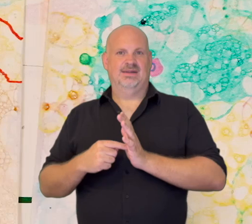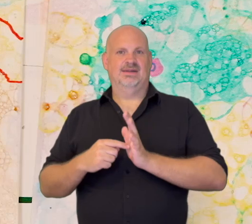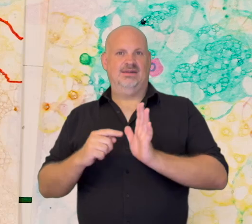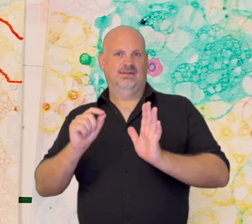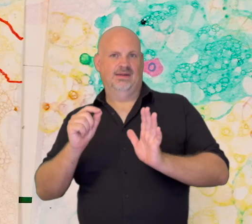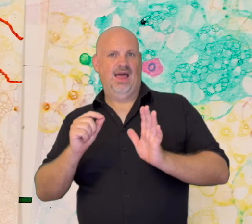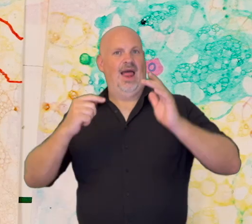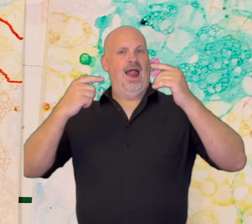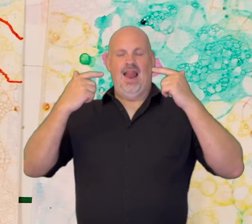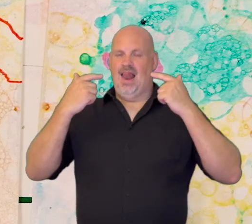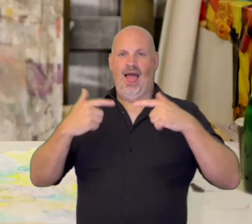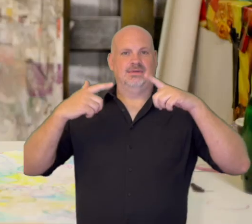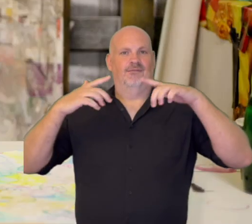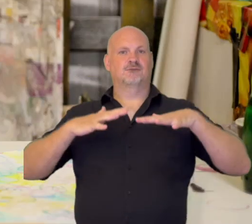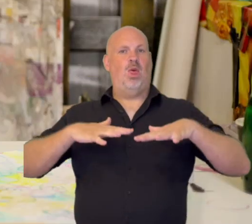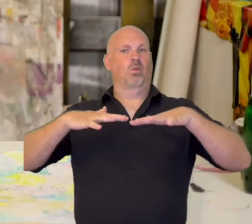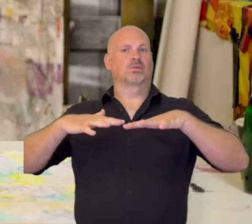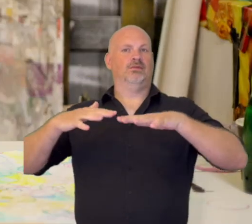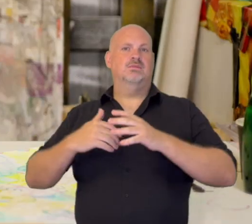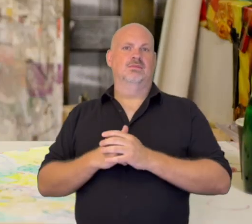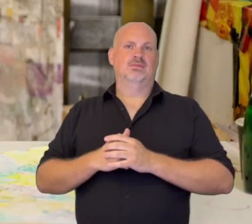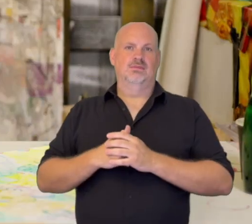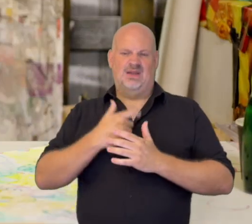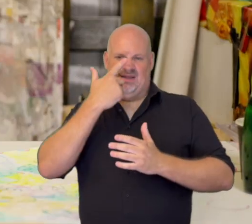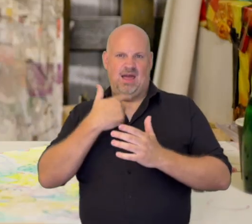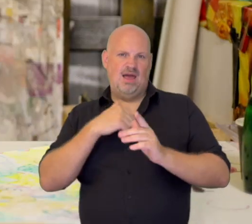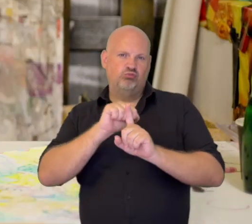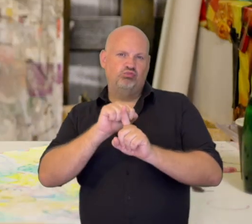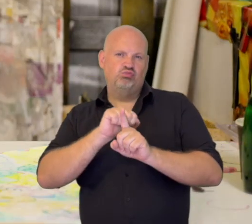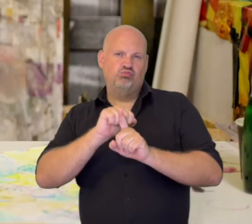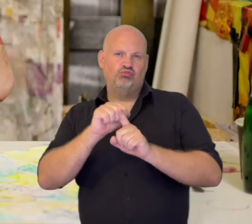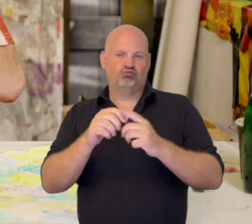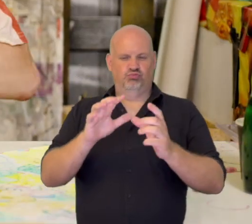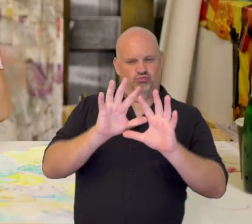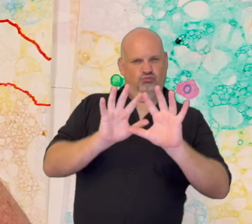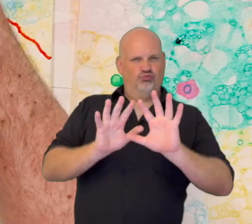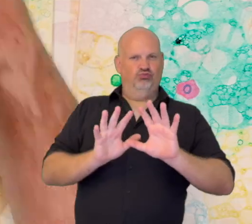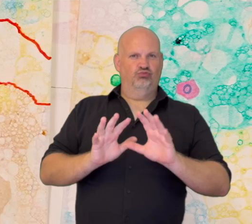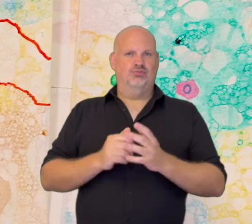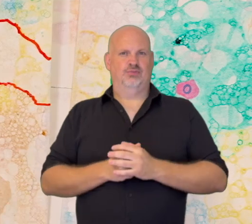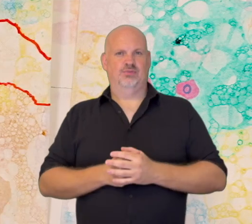Let's float. And then I can maybe dress that one up a little bit.